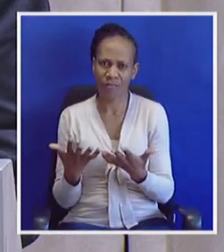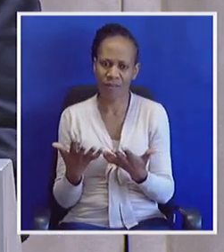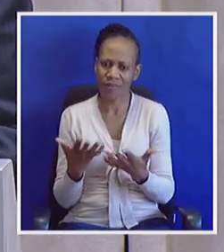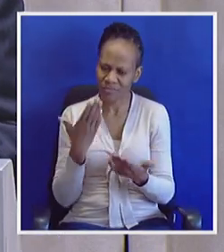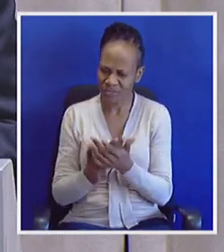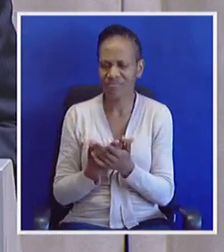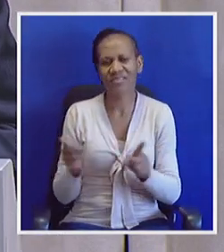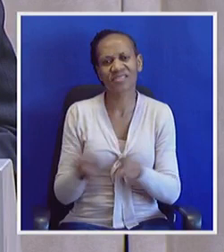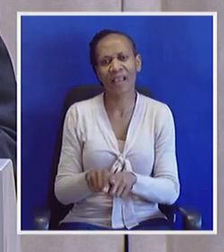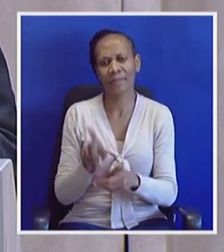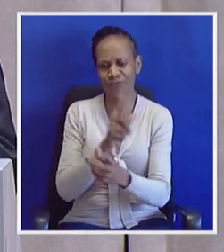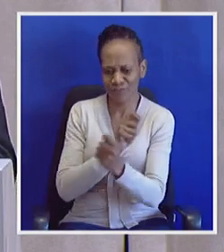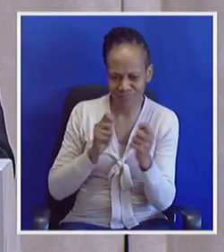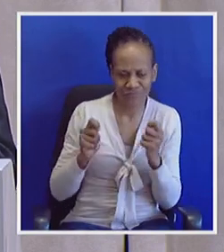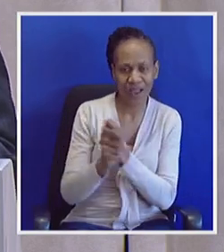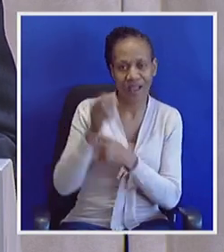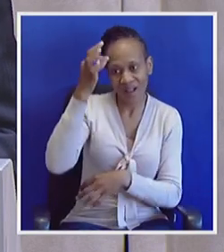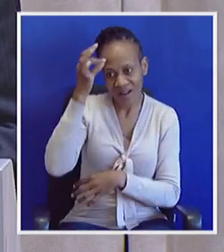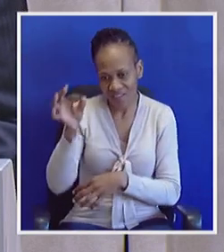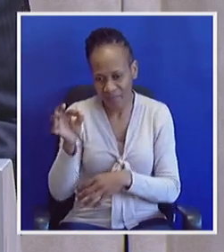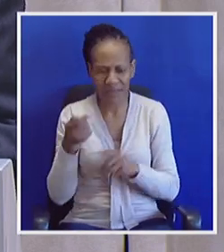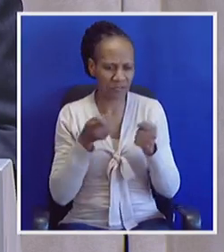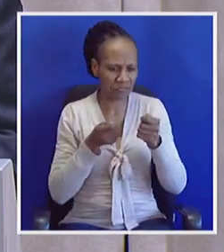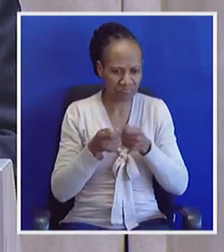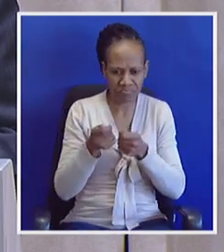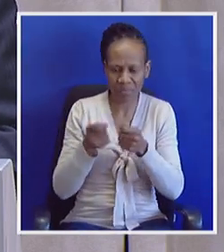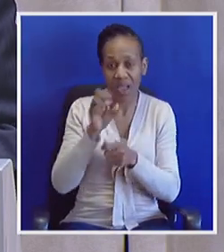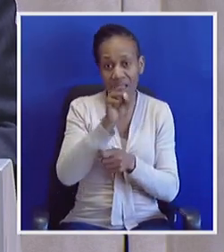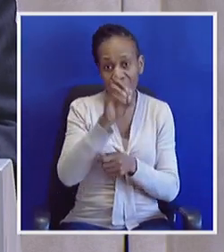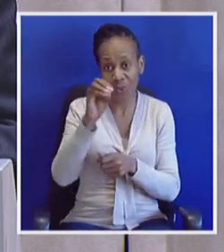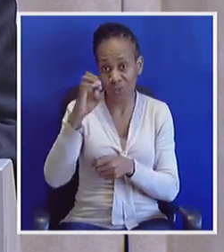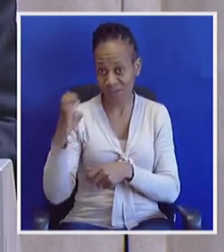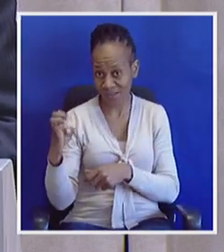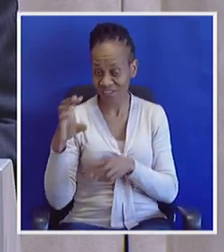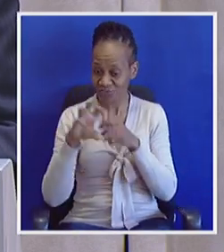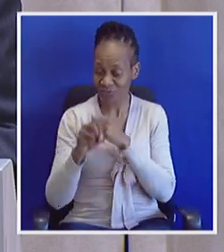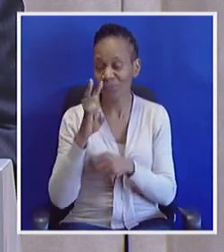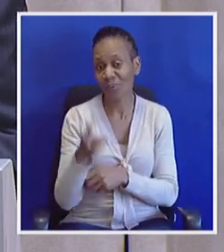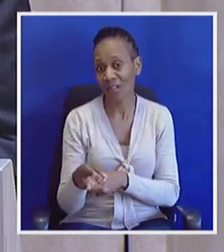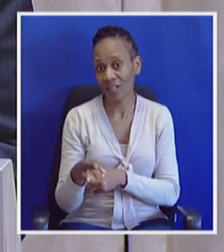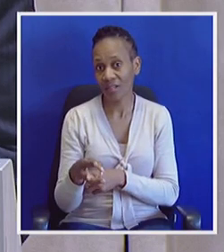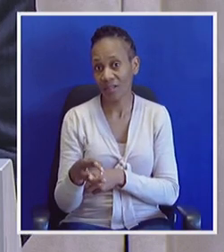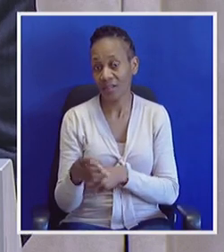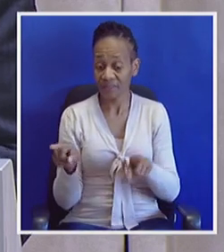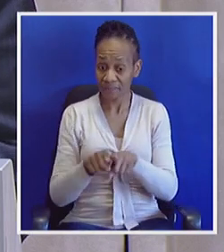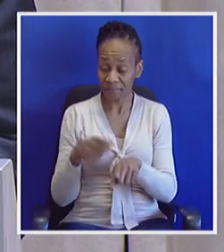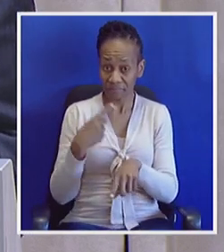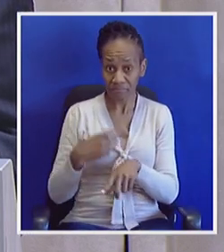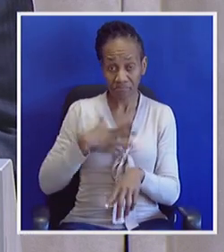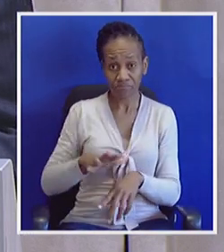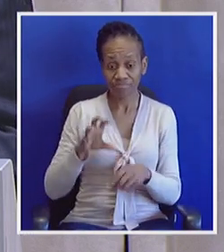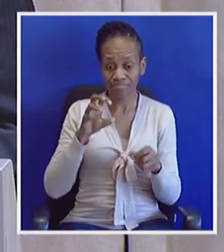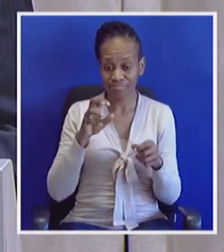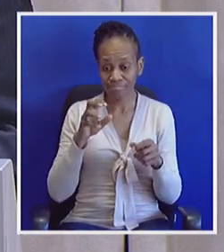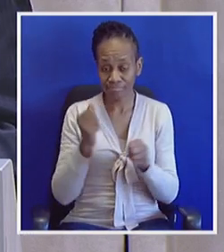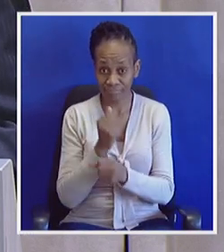change in governance and operation of our SOEs in order to be competitive,